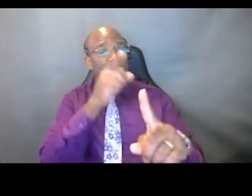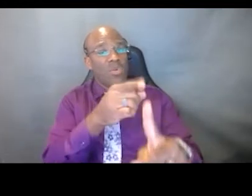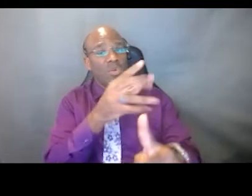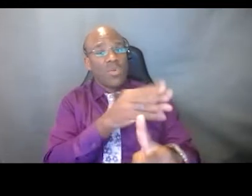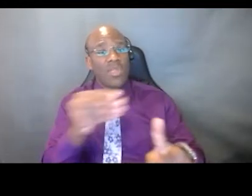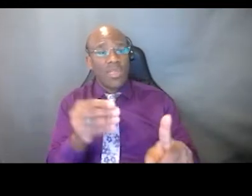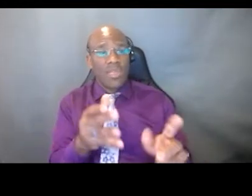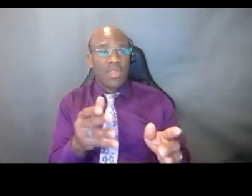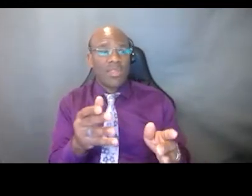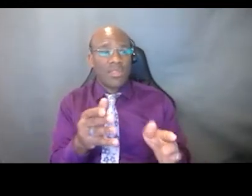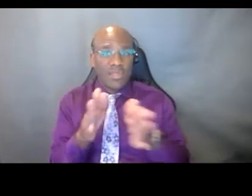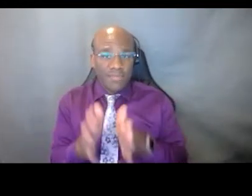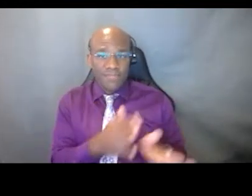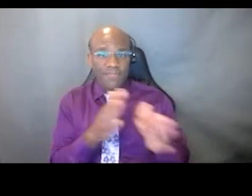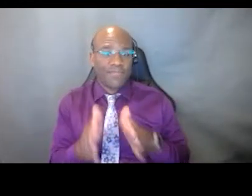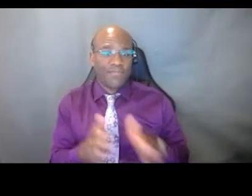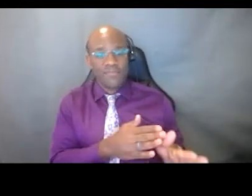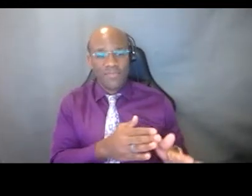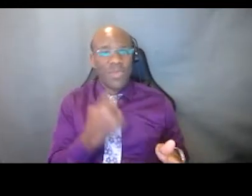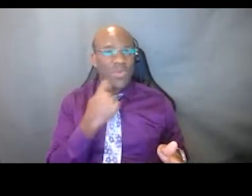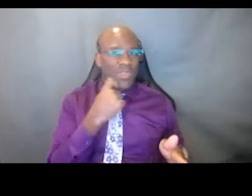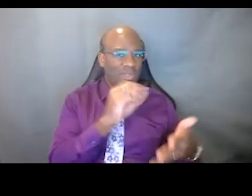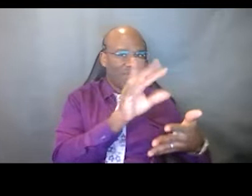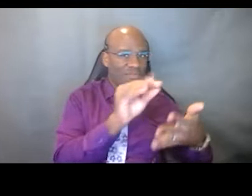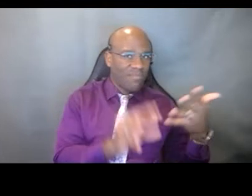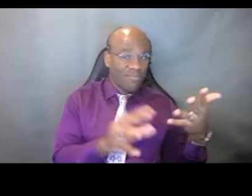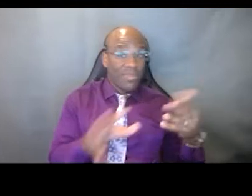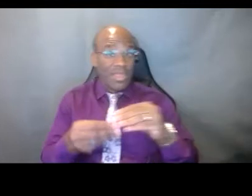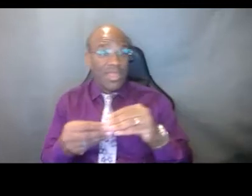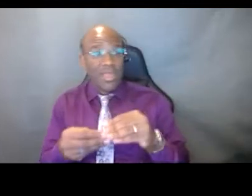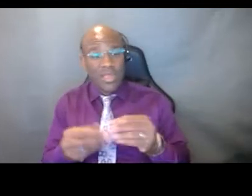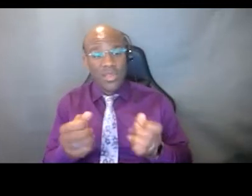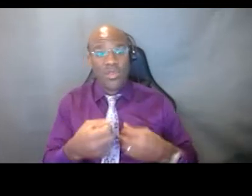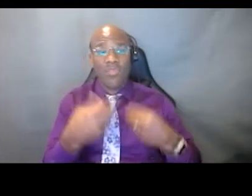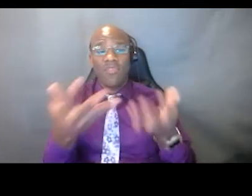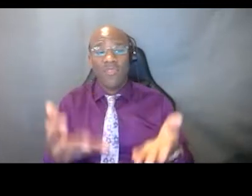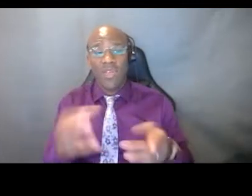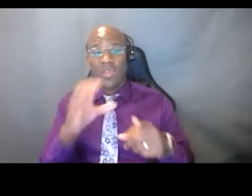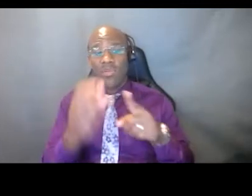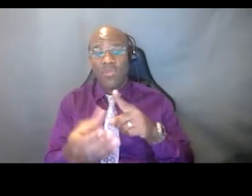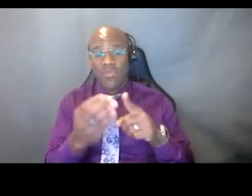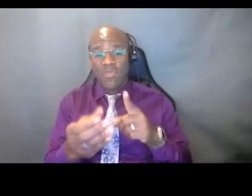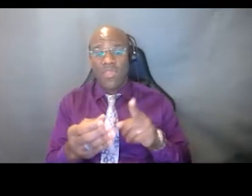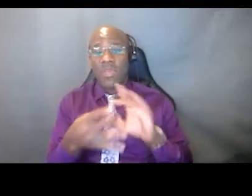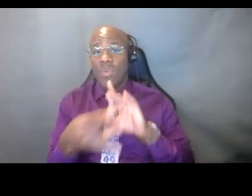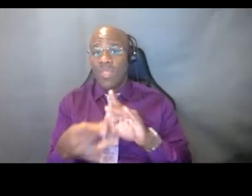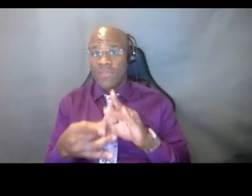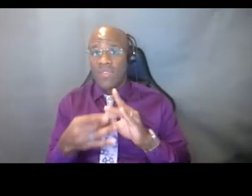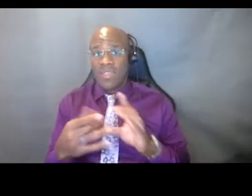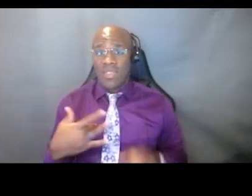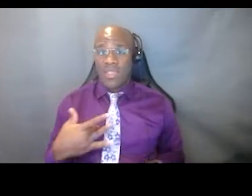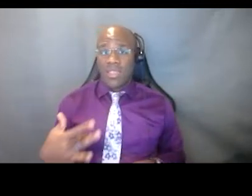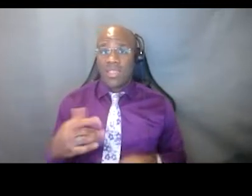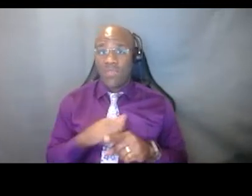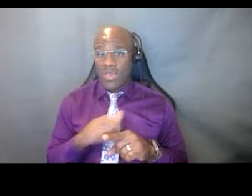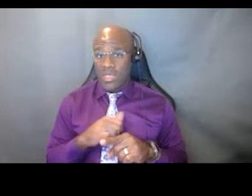Dr. Morgan did state some of them, but to provide cultural relevant sensitivity training, we've had a multitude of people come and train in